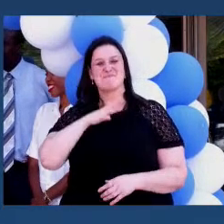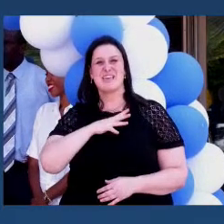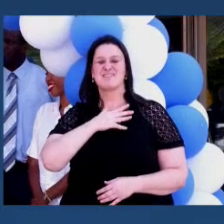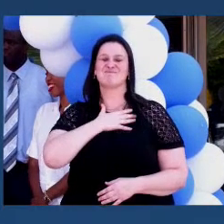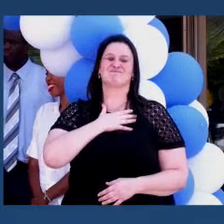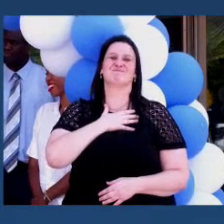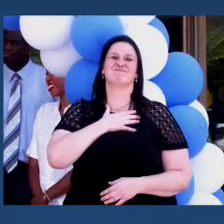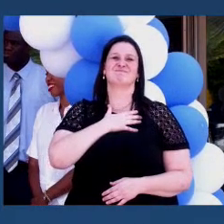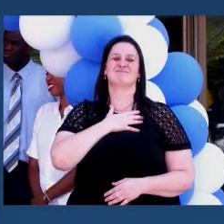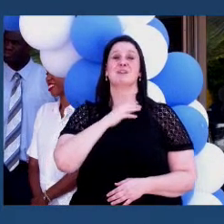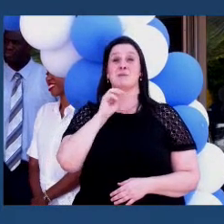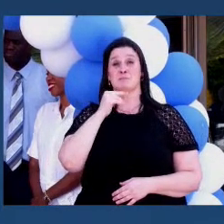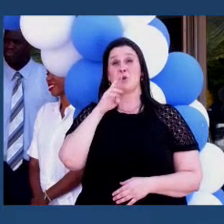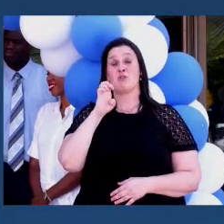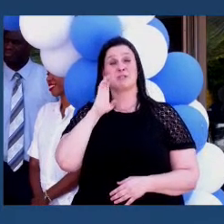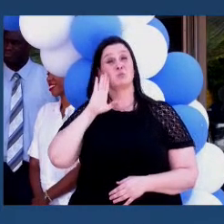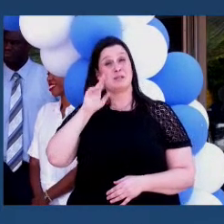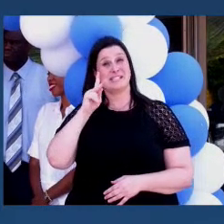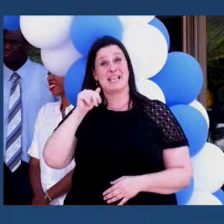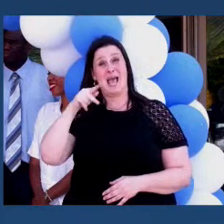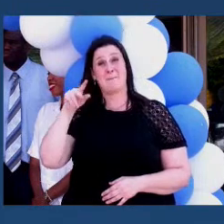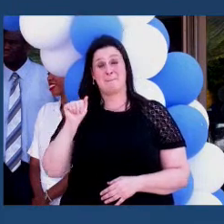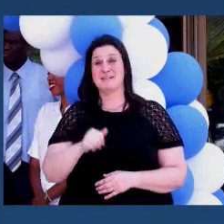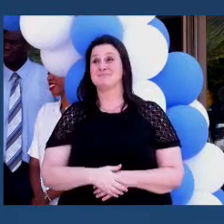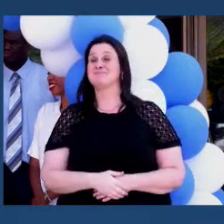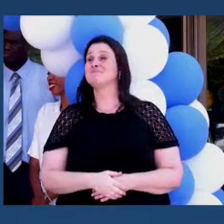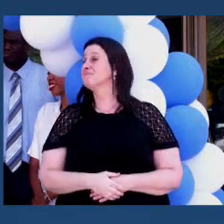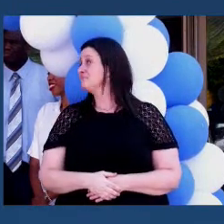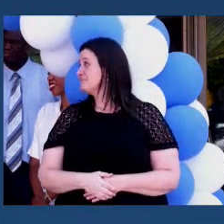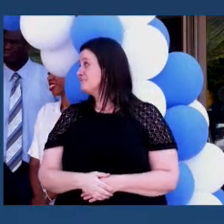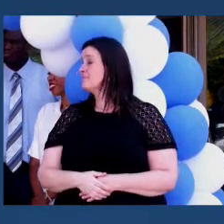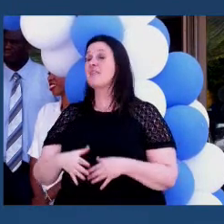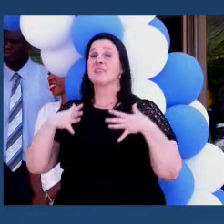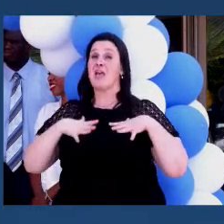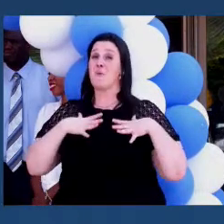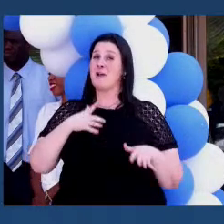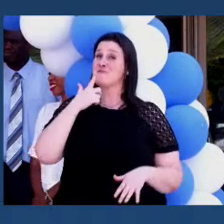Maurice was a Kappa. The Kappas wear red.